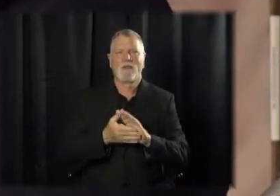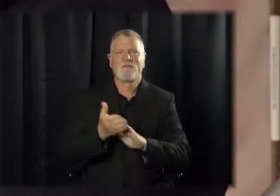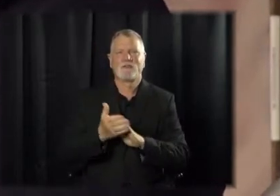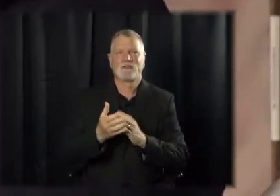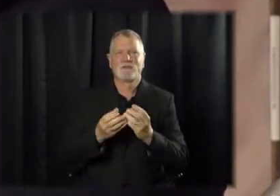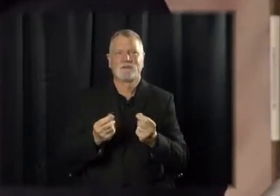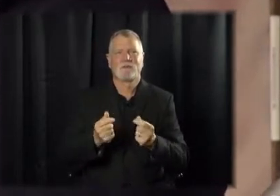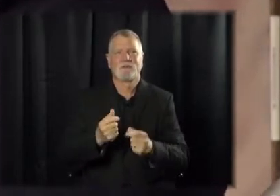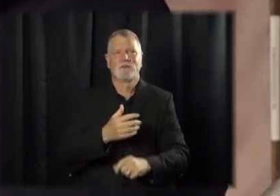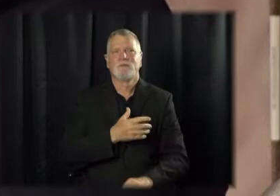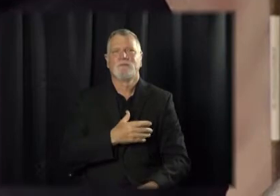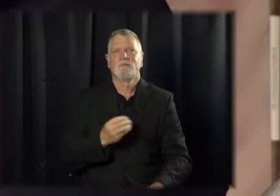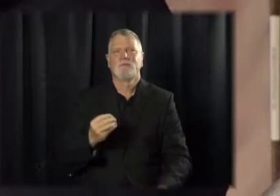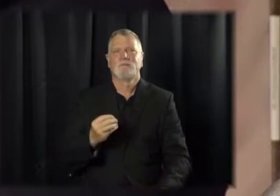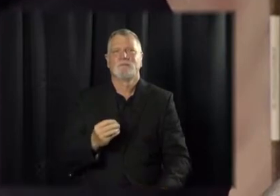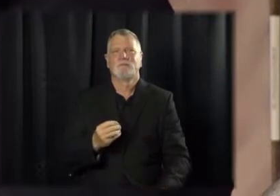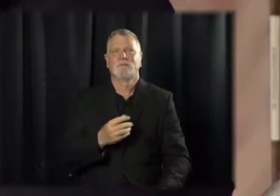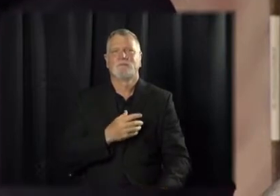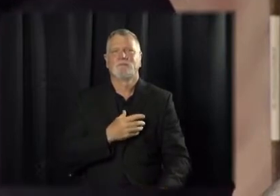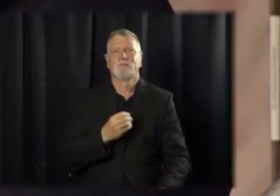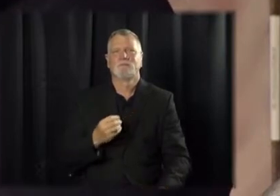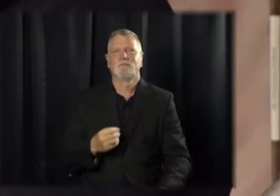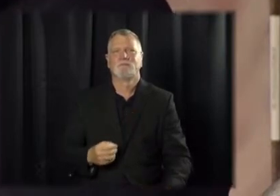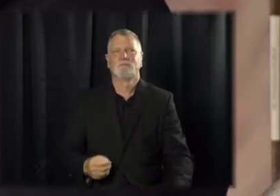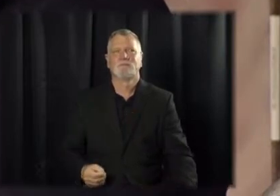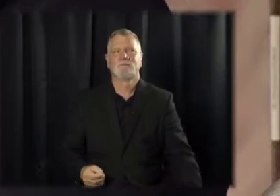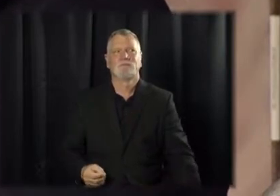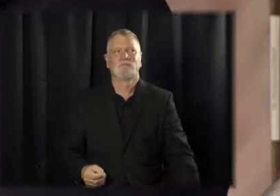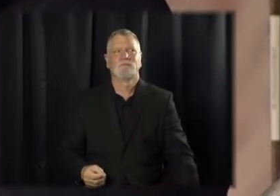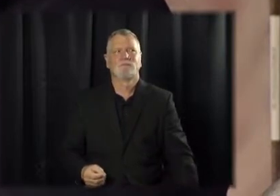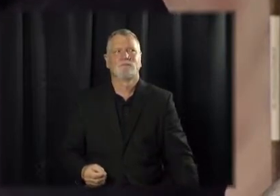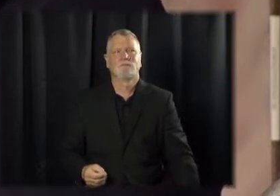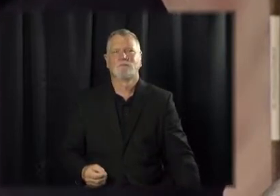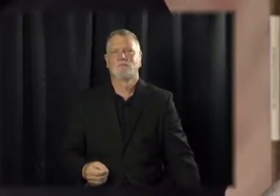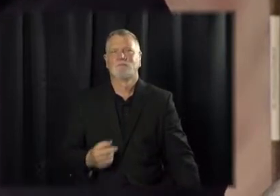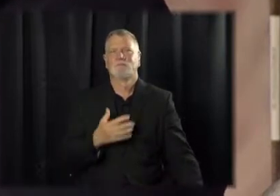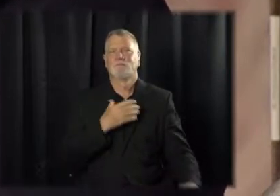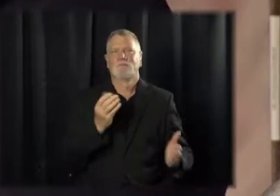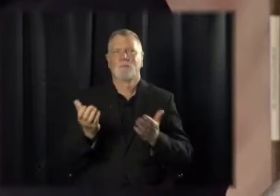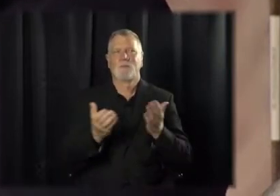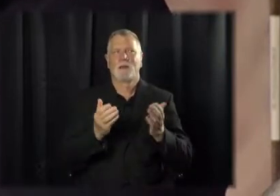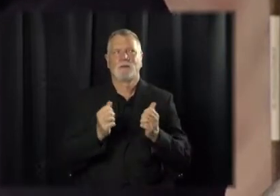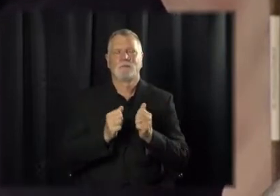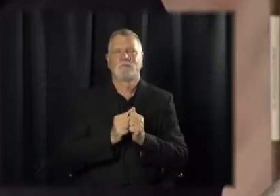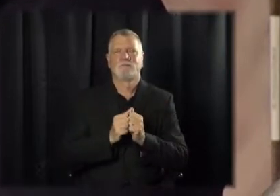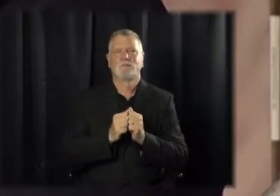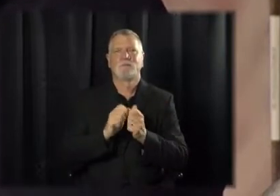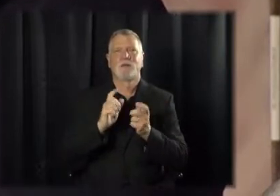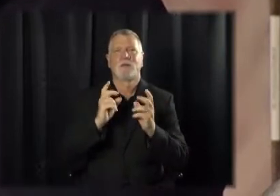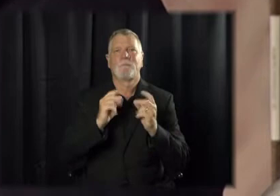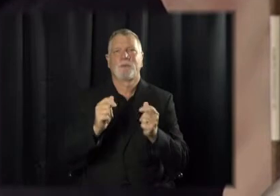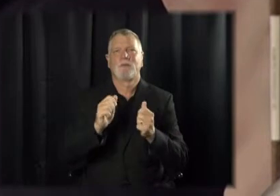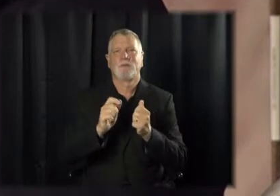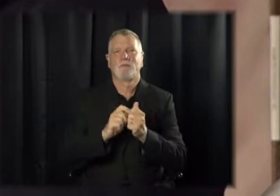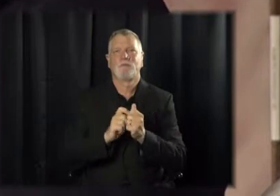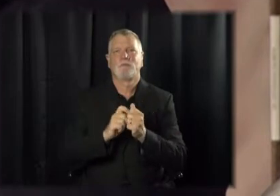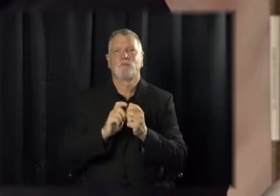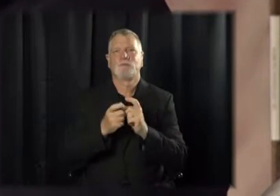and stronger. However, I do believe that we need to balance the speed of